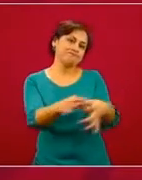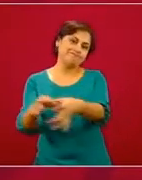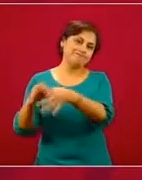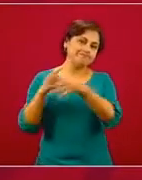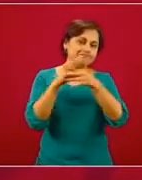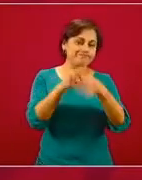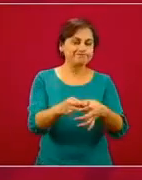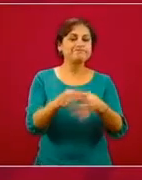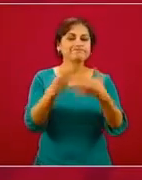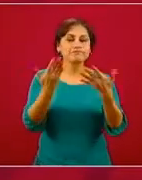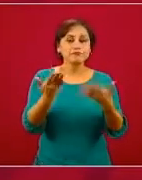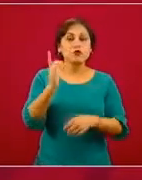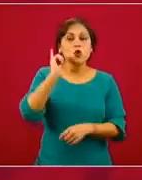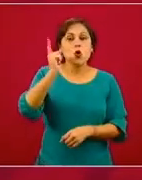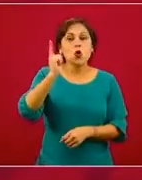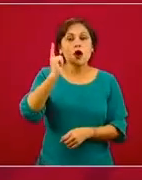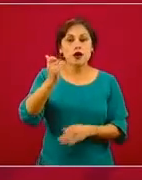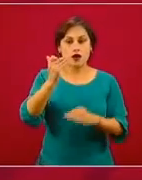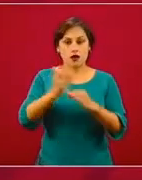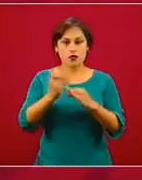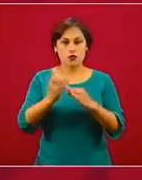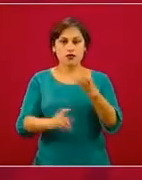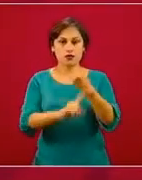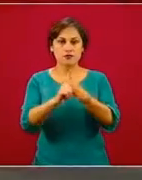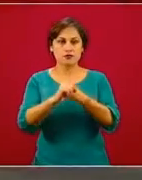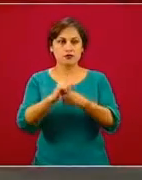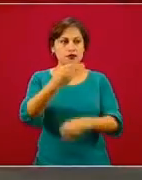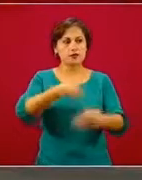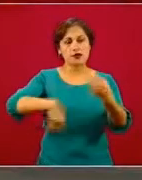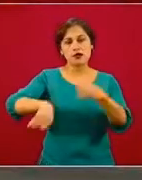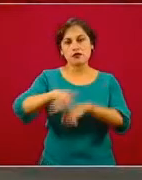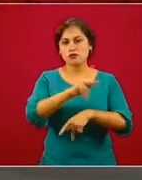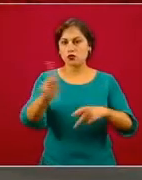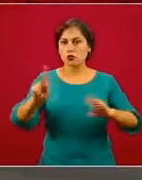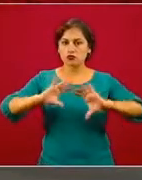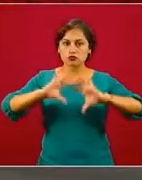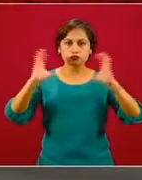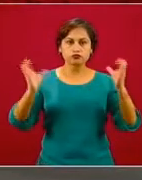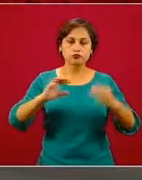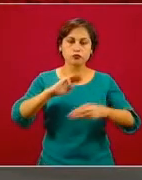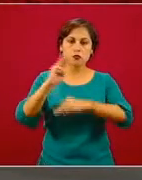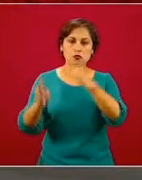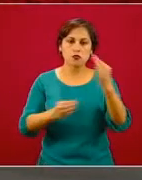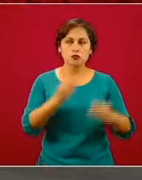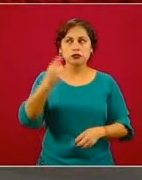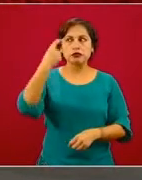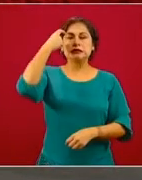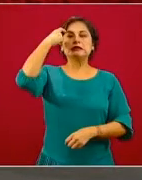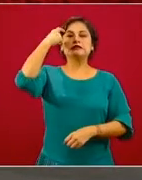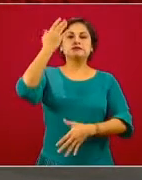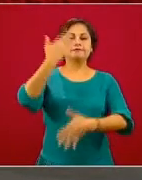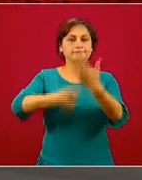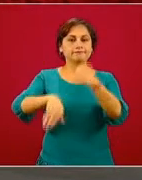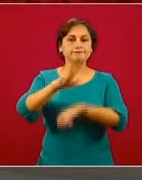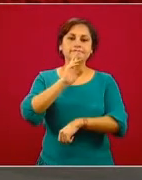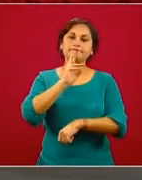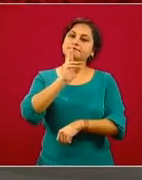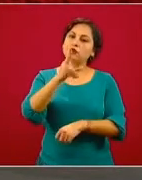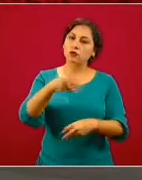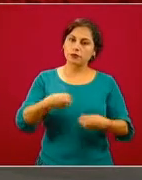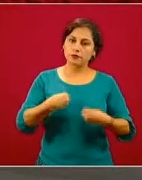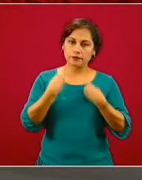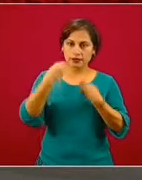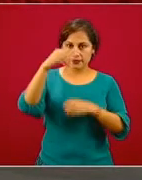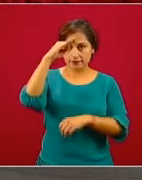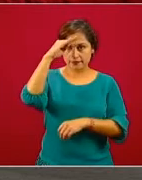something that we have to come together to face with solidarity. And let's hope all of us can contribute to